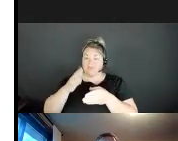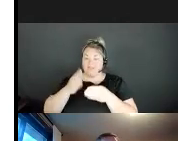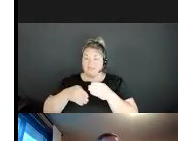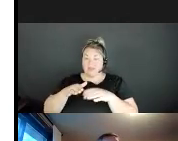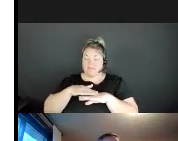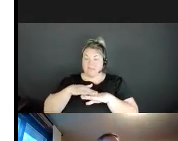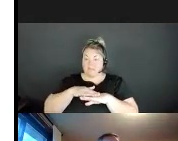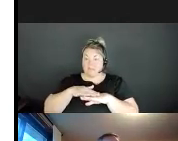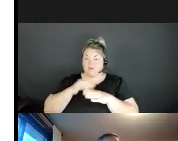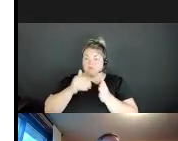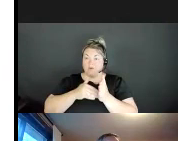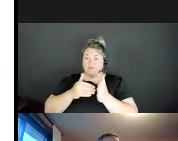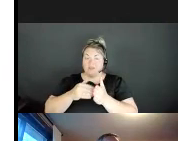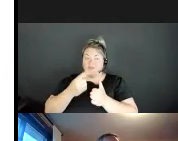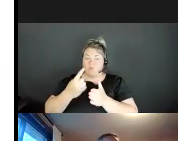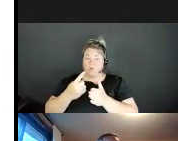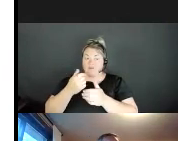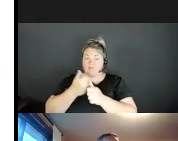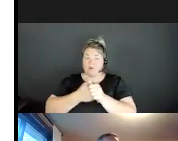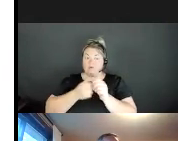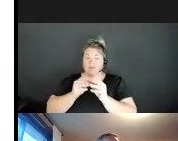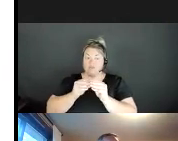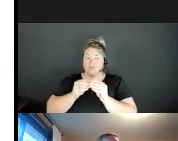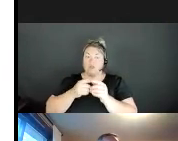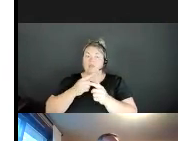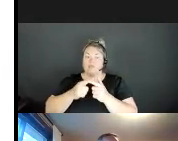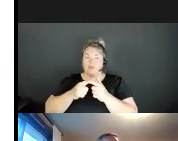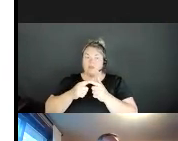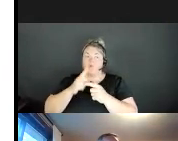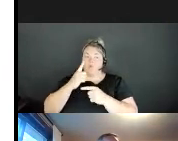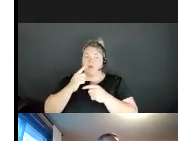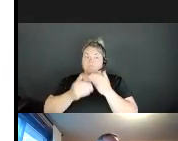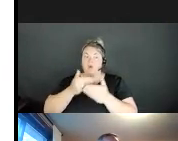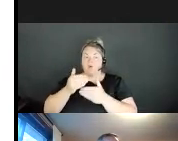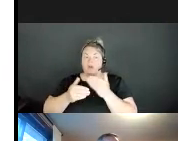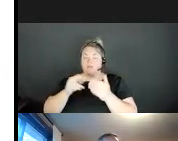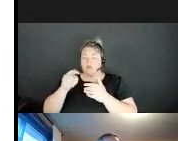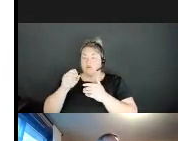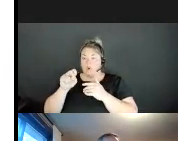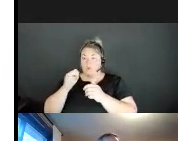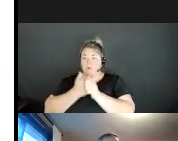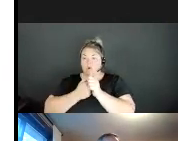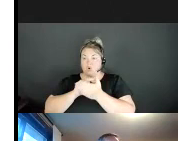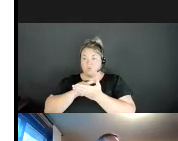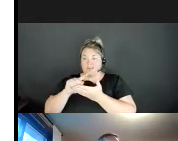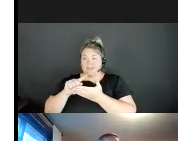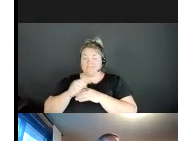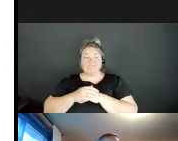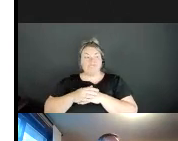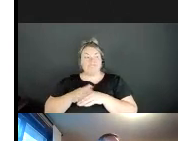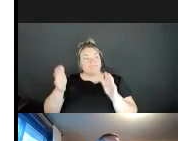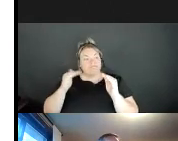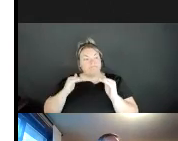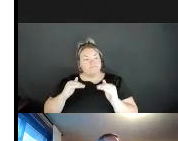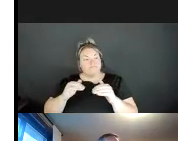of 1 note per session and 1 progress note per week. Next slide.